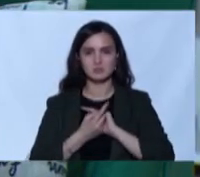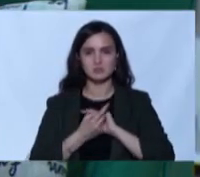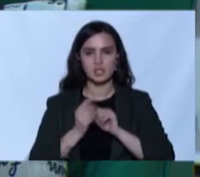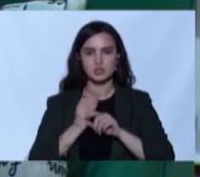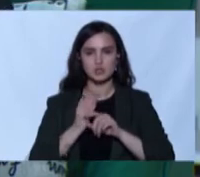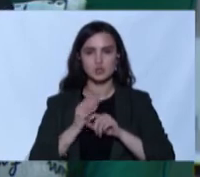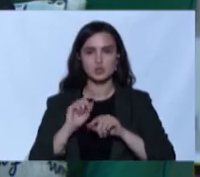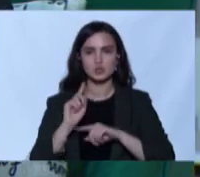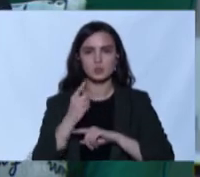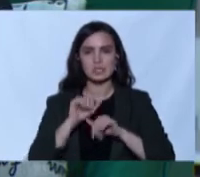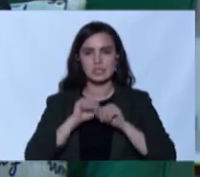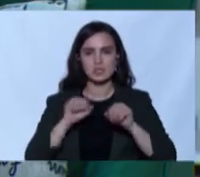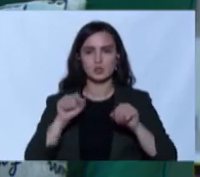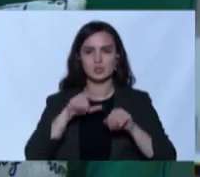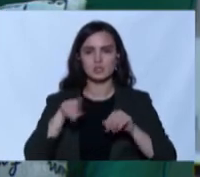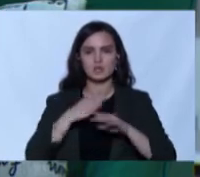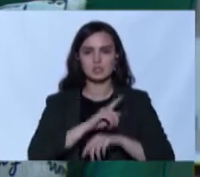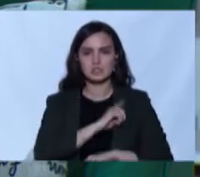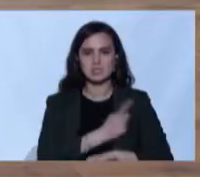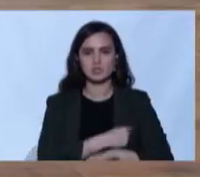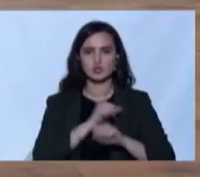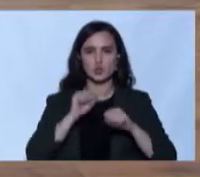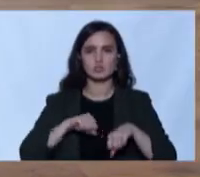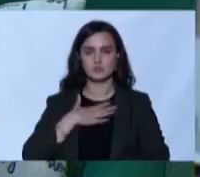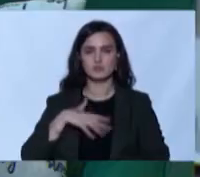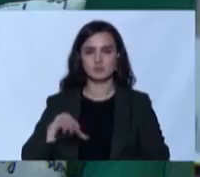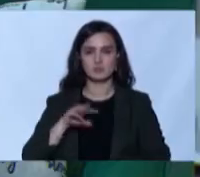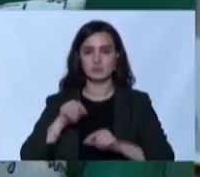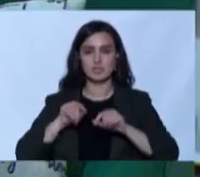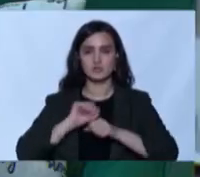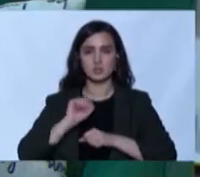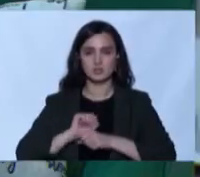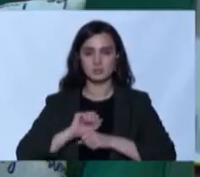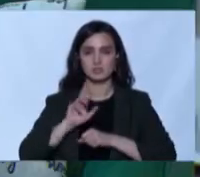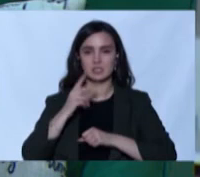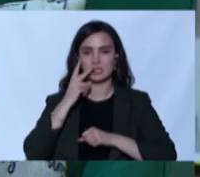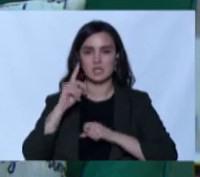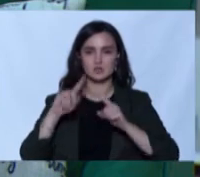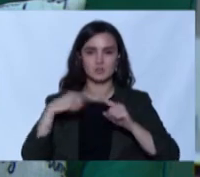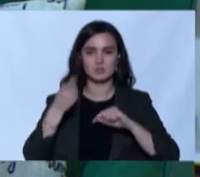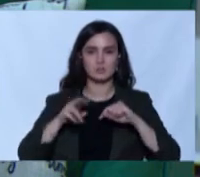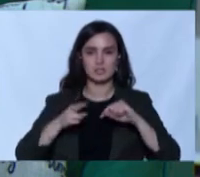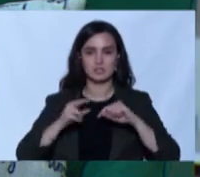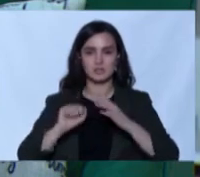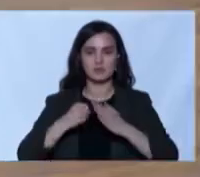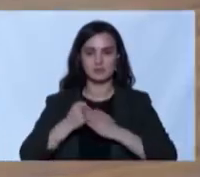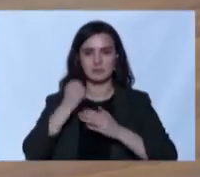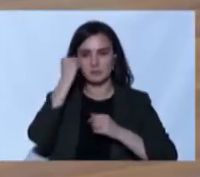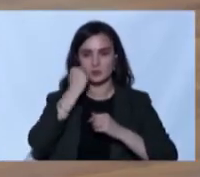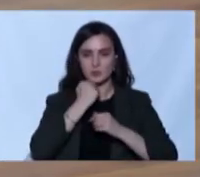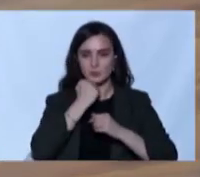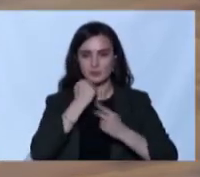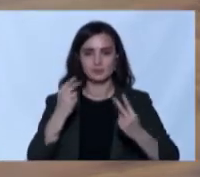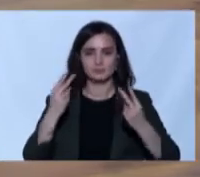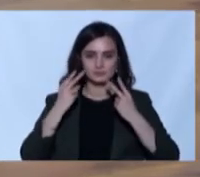superheroes. They've got powers. Yes, they can do things that yes. most human beings can't. Yes. We will see you next Friday. Thank you for